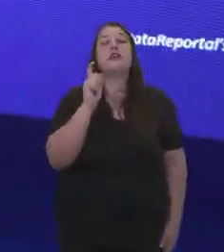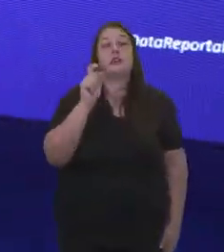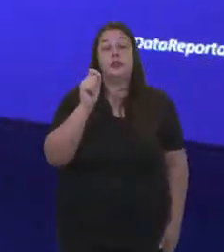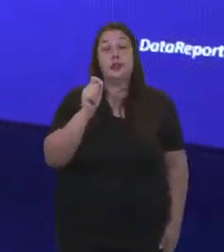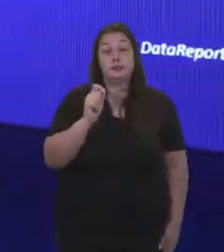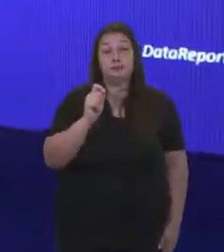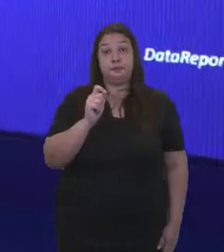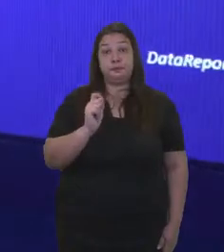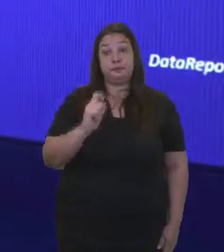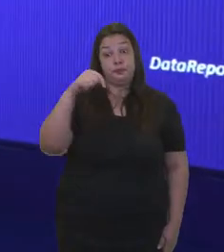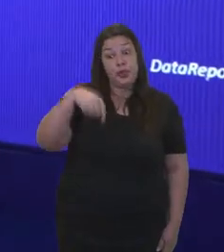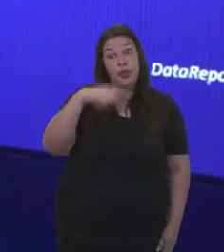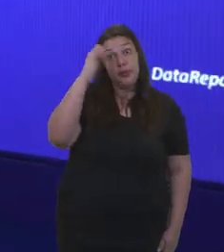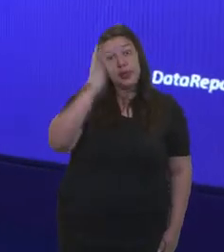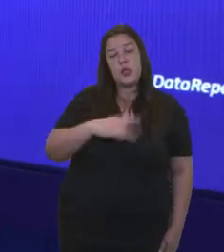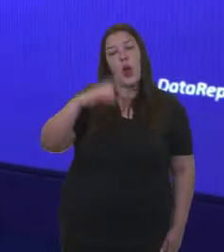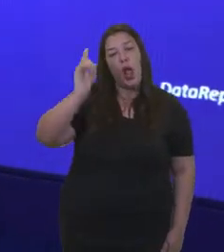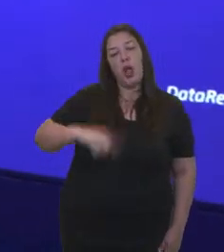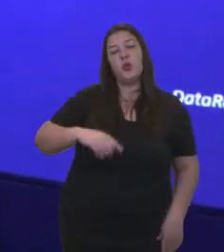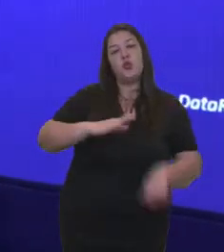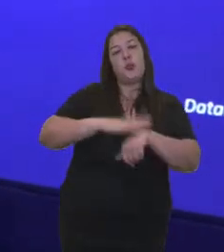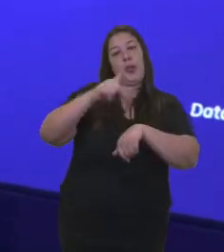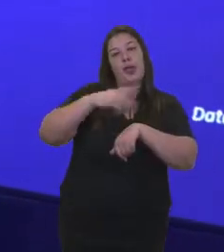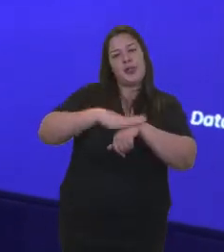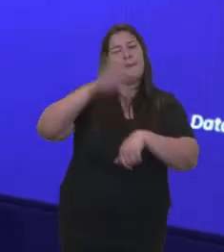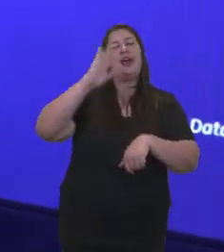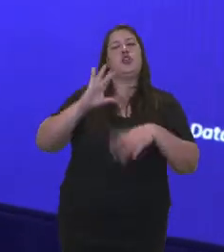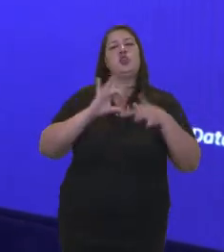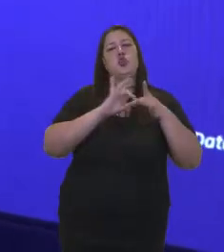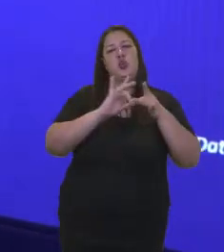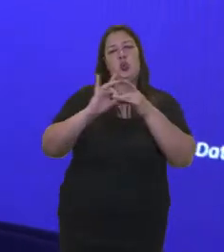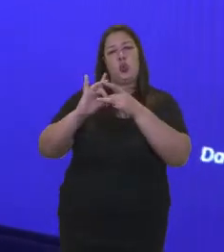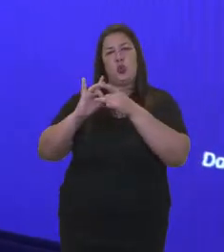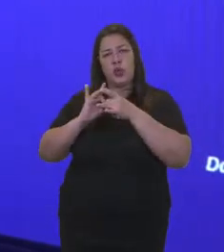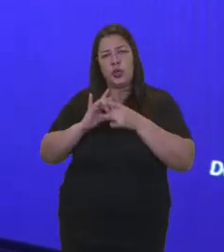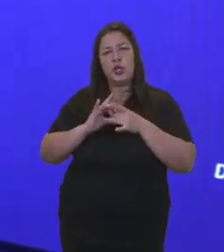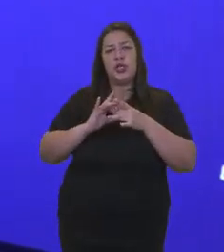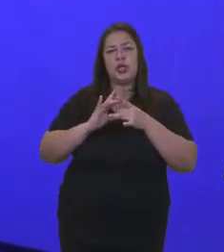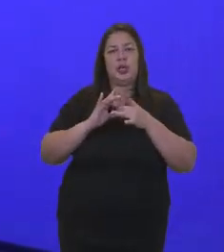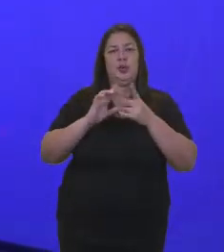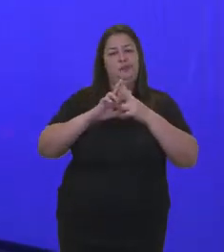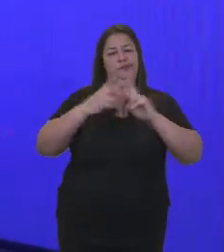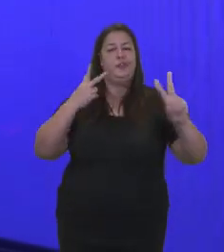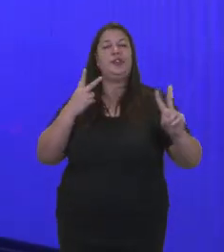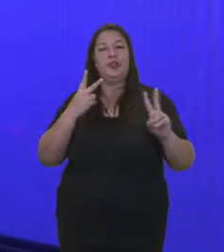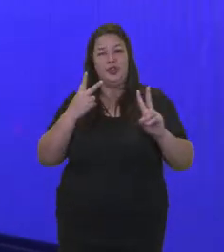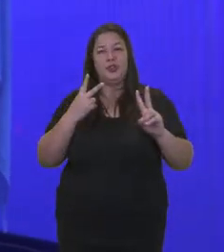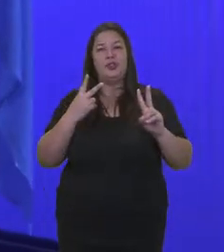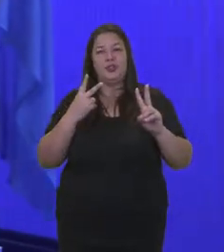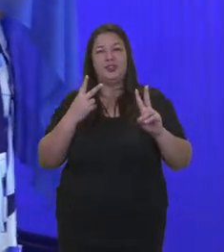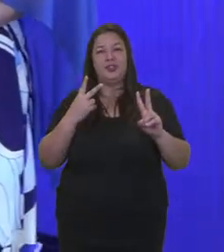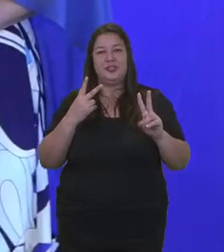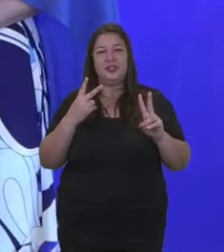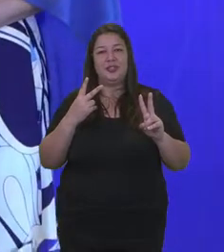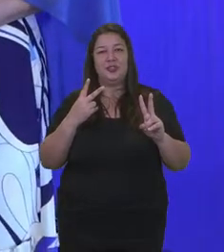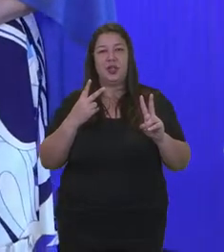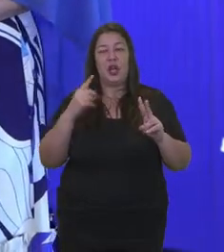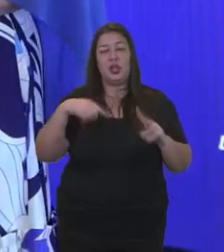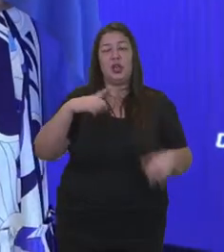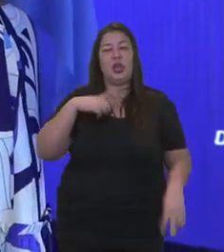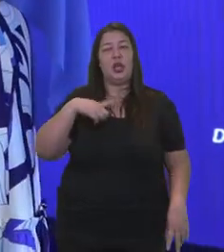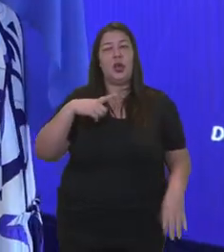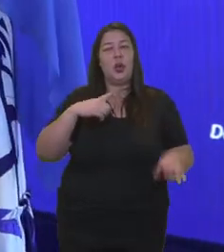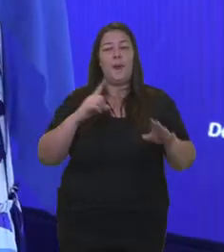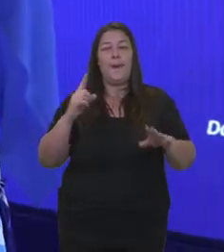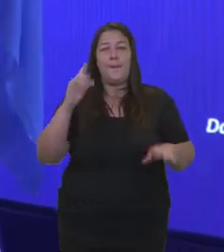The data says that Brazil is one of the most connected countries in the world. We all know this. It has